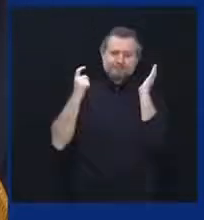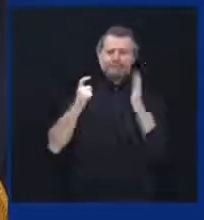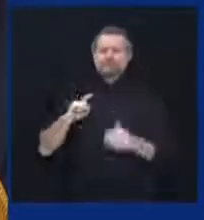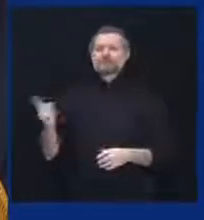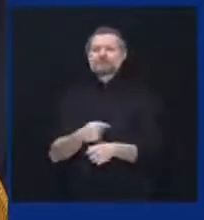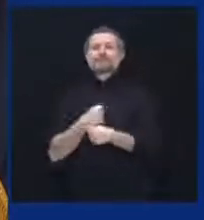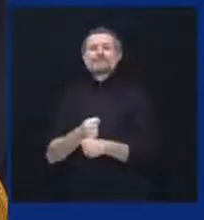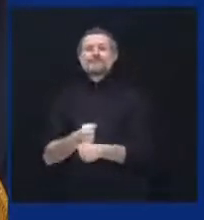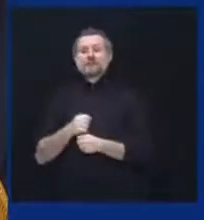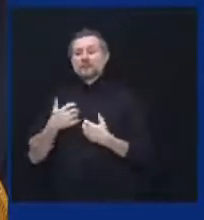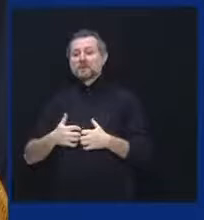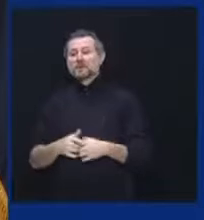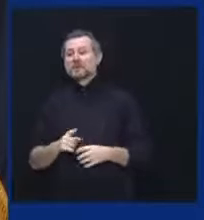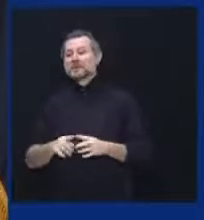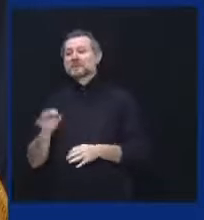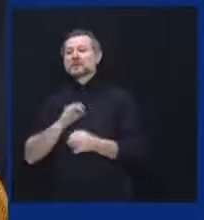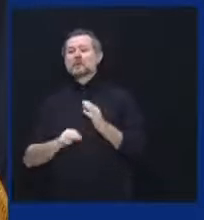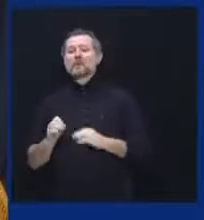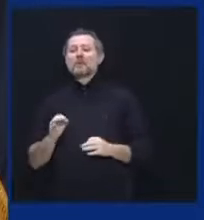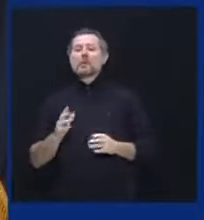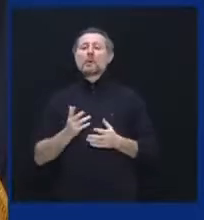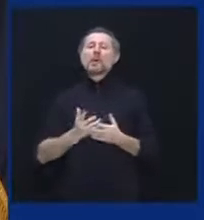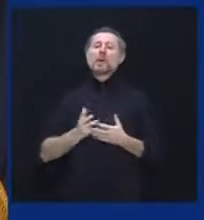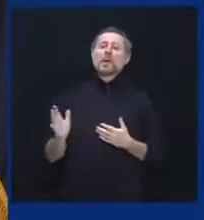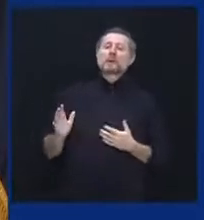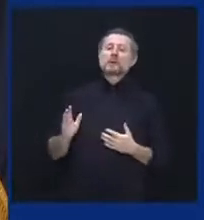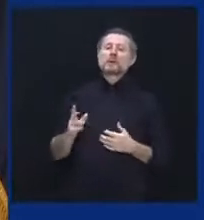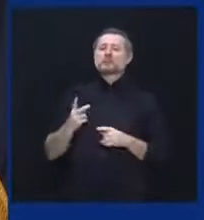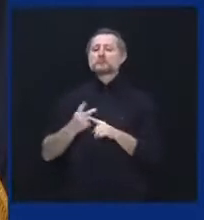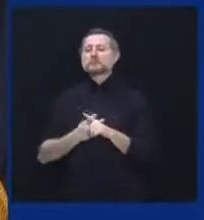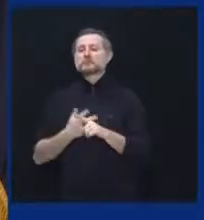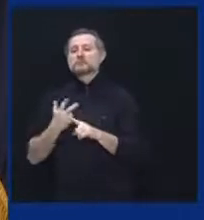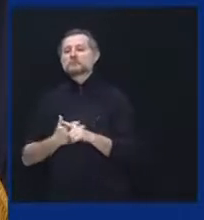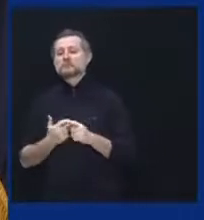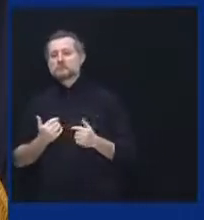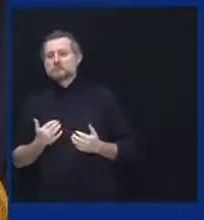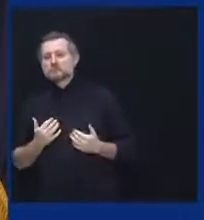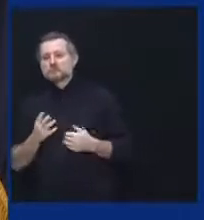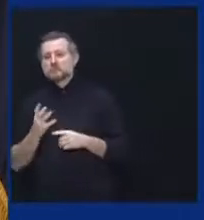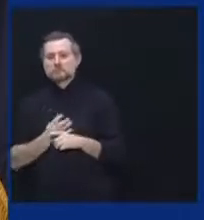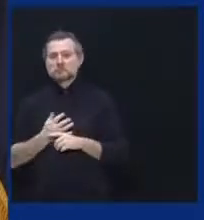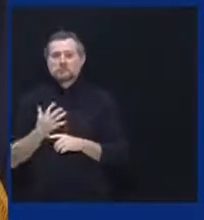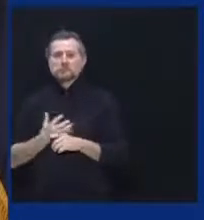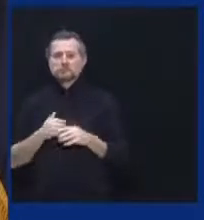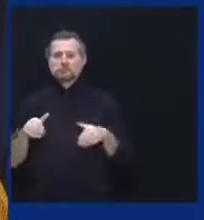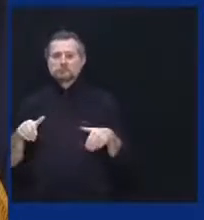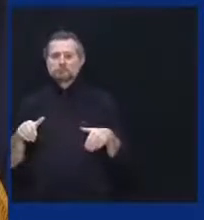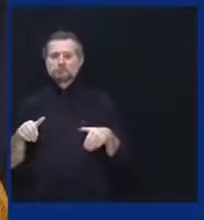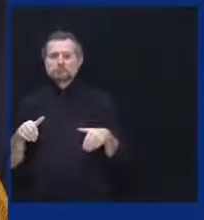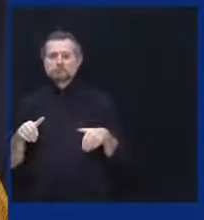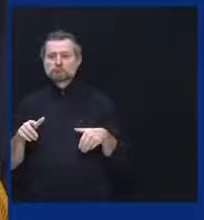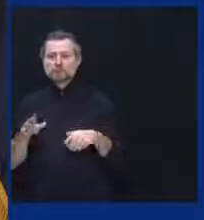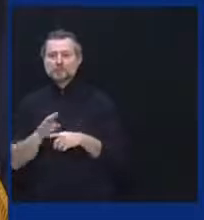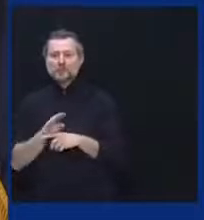and rather than wasting the months that they spent where businesses decided who wanted to get